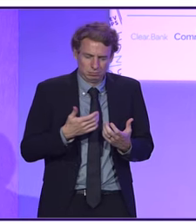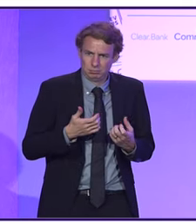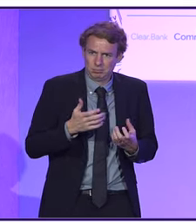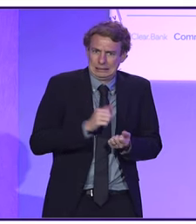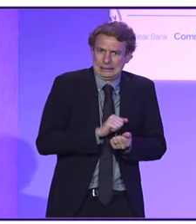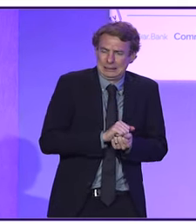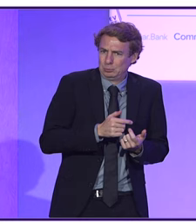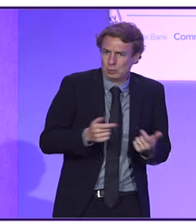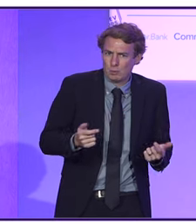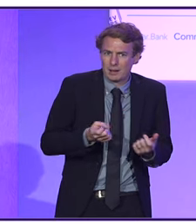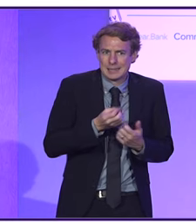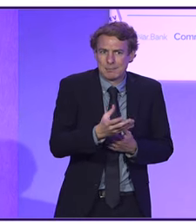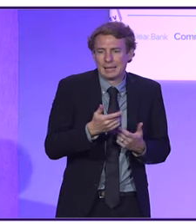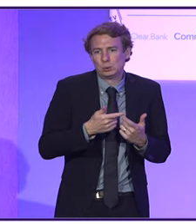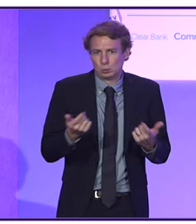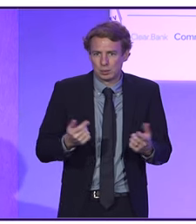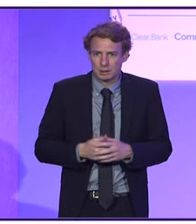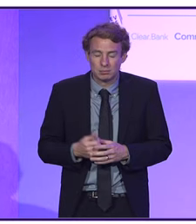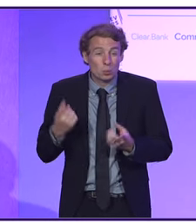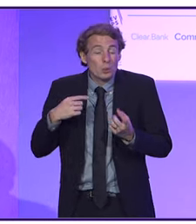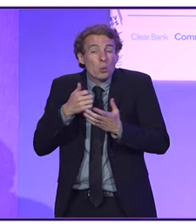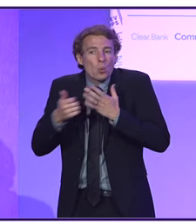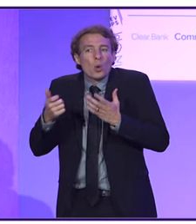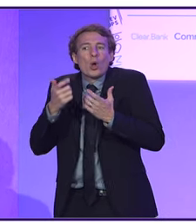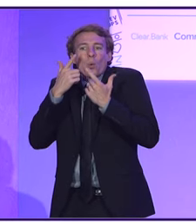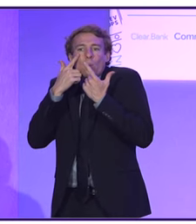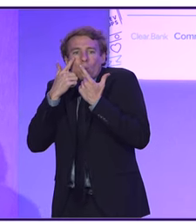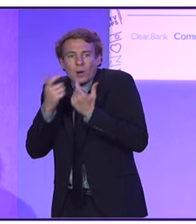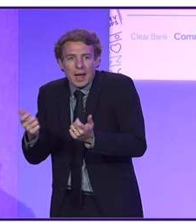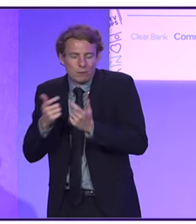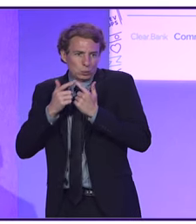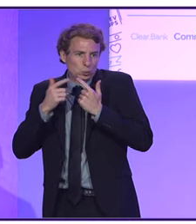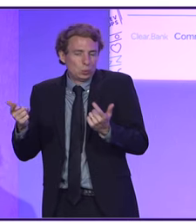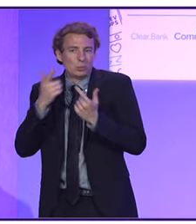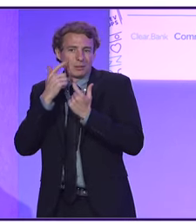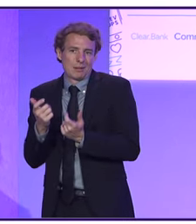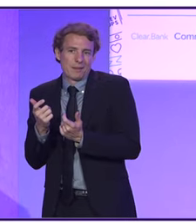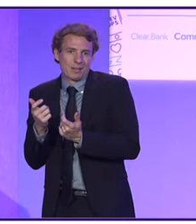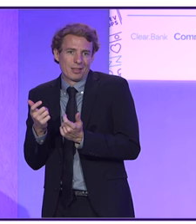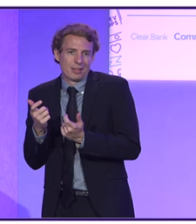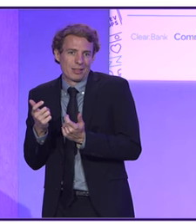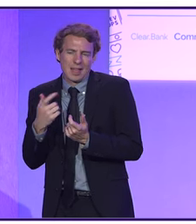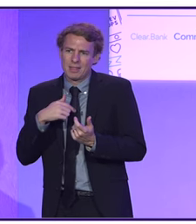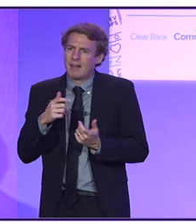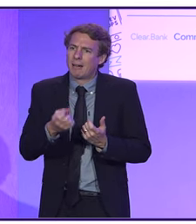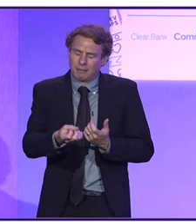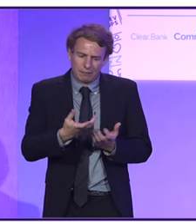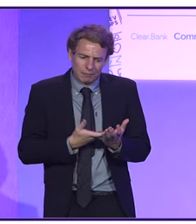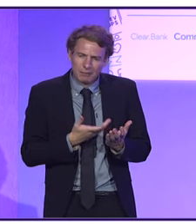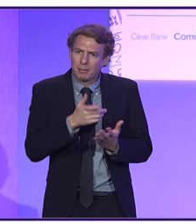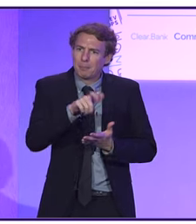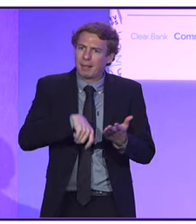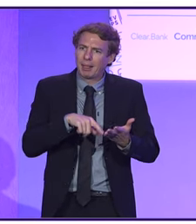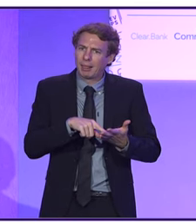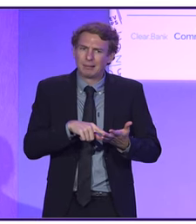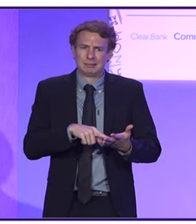overcautious, and so we do all the most expensive possible things we can, and then we're surprised when our bills are really, really high. And this is a really,